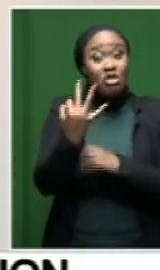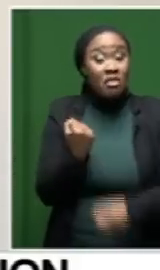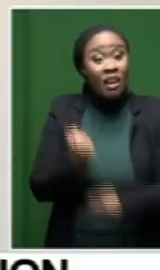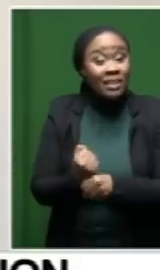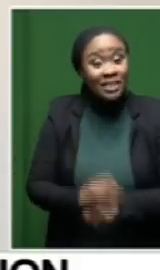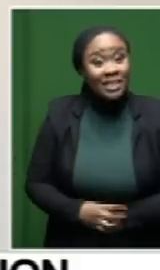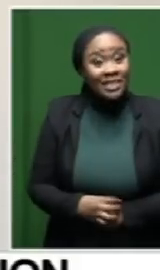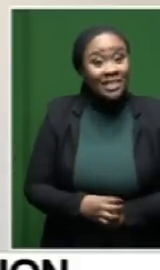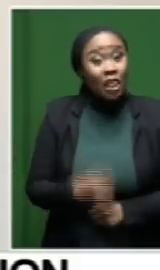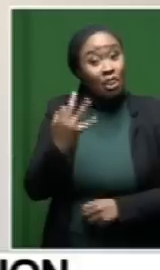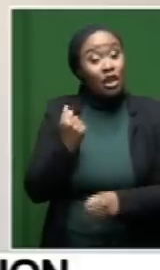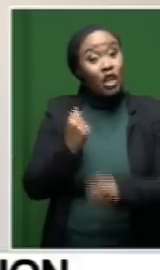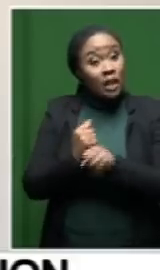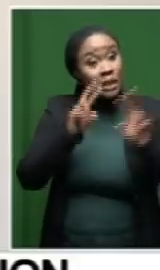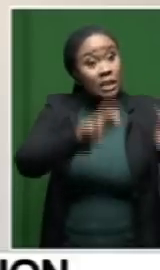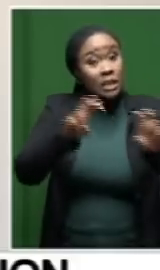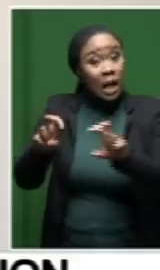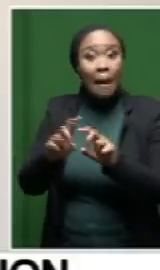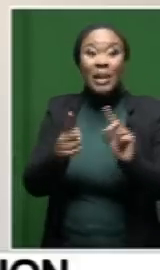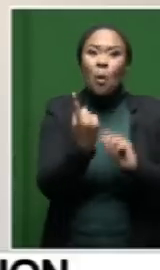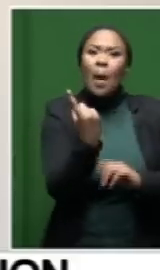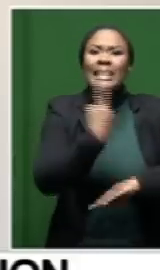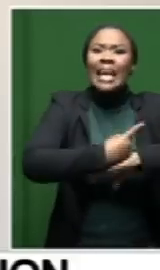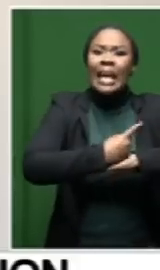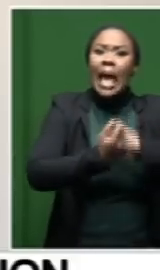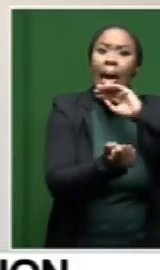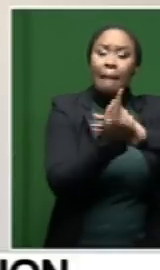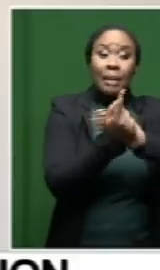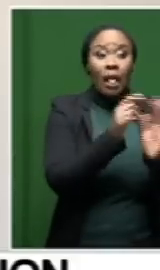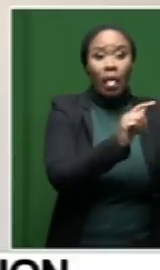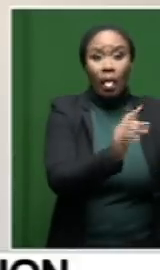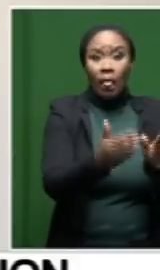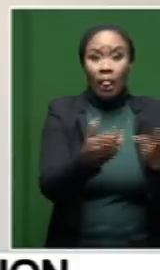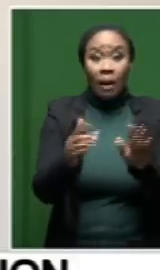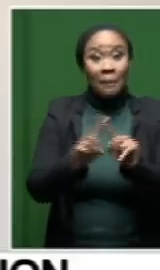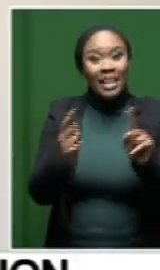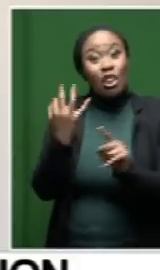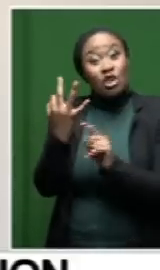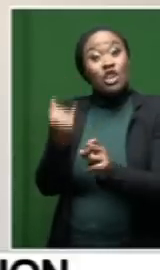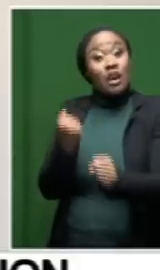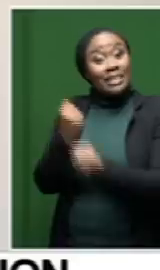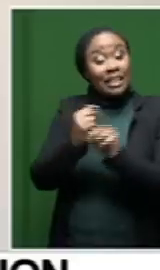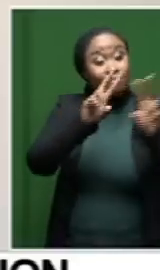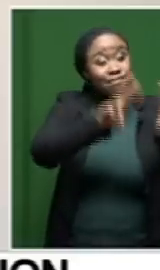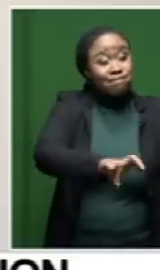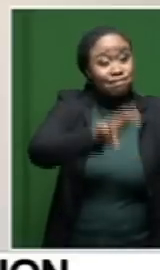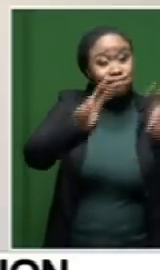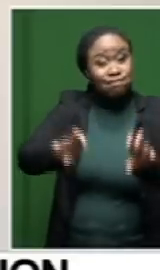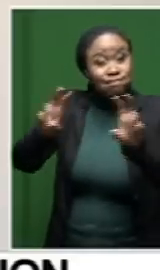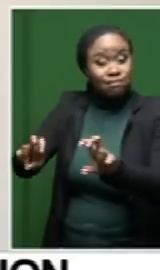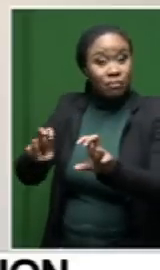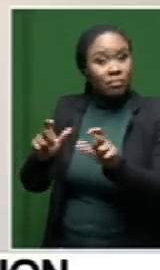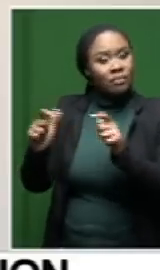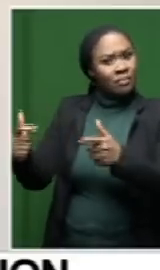an event that took place in one day. And it took over 3 years. Now, you are dealing